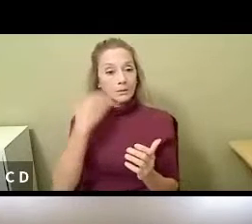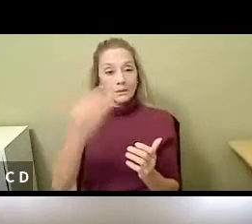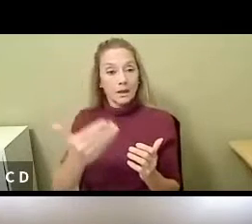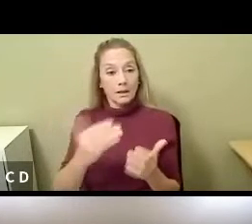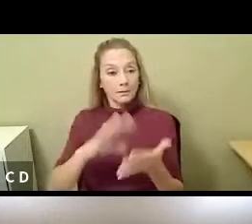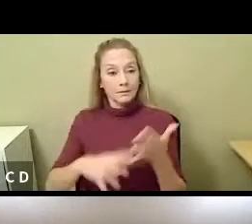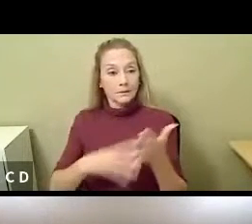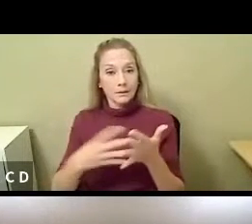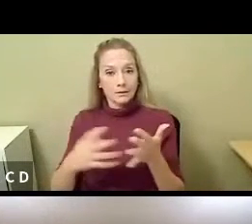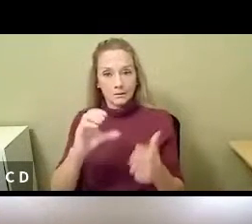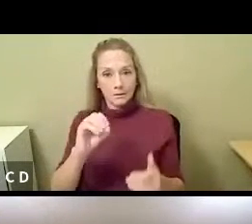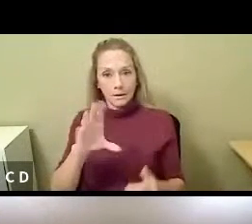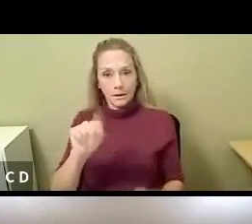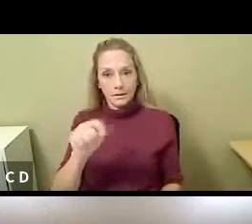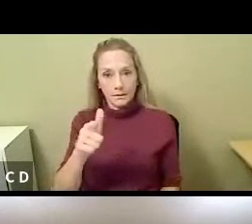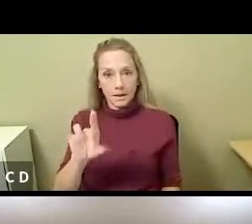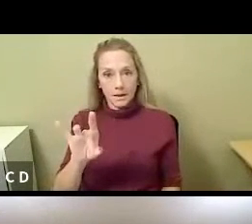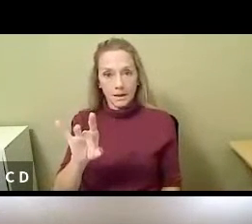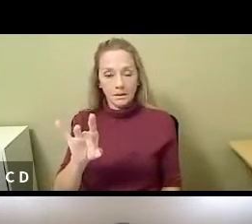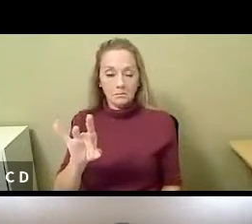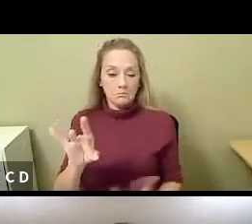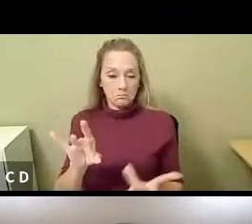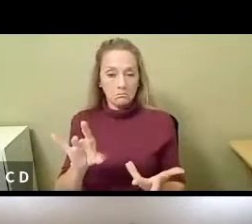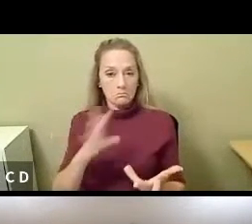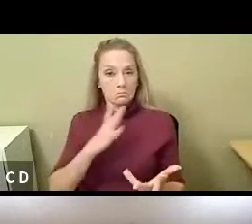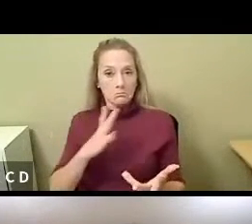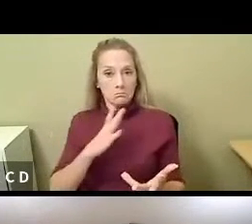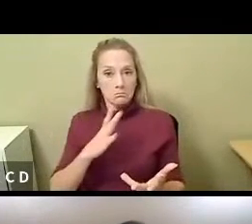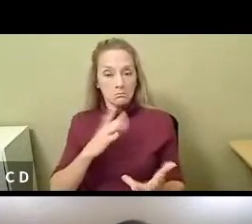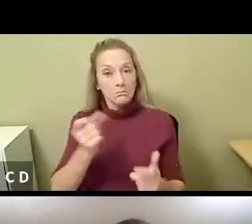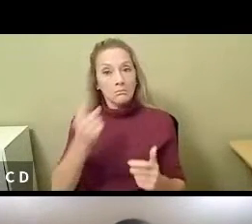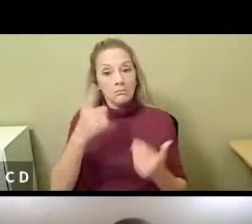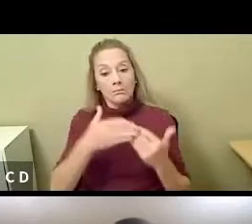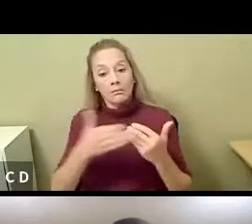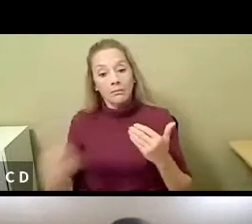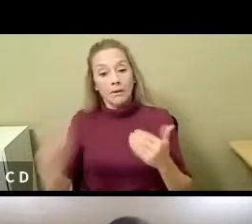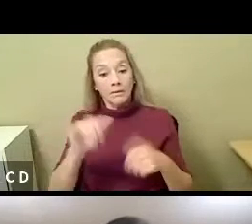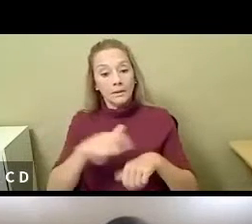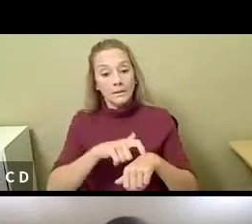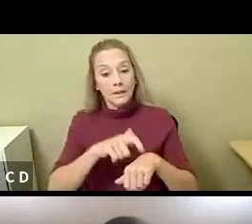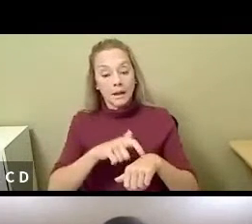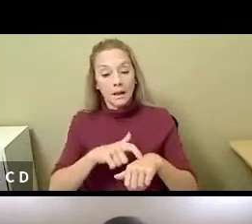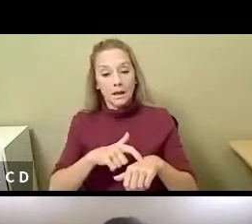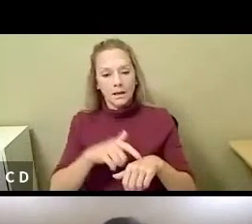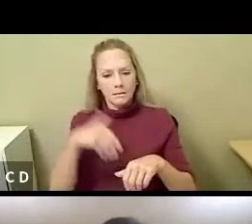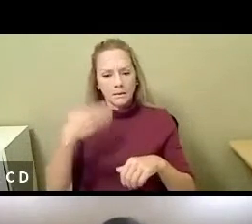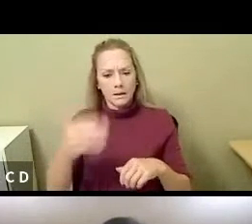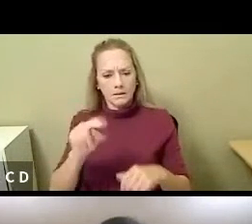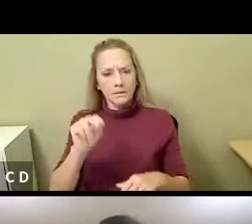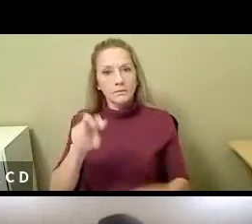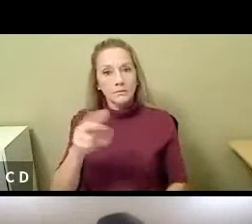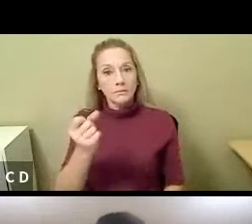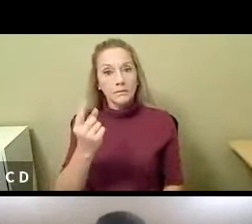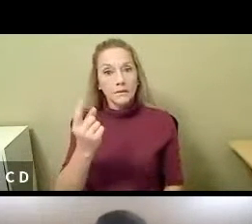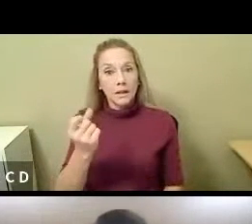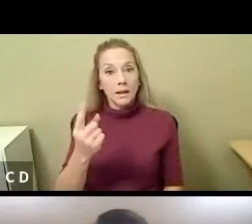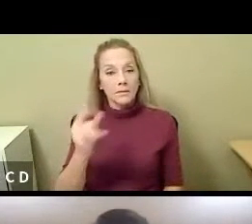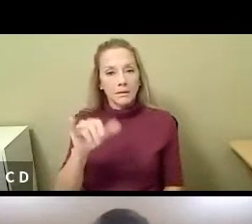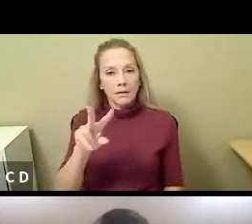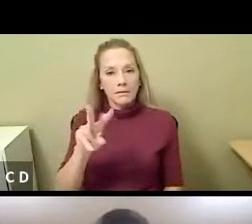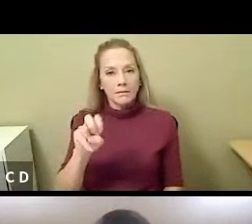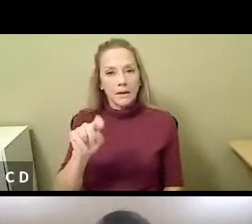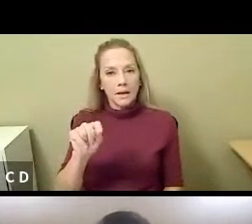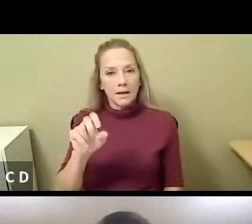28th, which is should not be a problem. The meeting after that is scheduled for November 11th, which is Veterans Day,